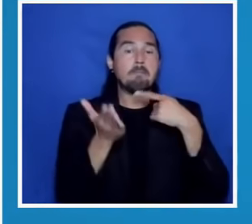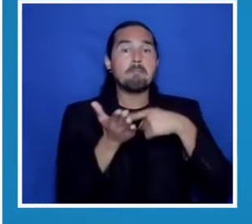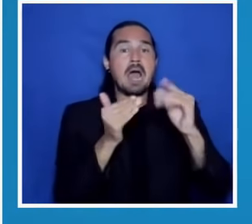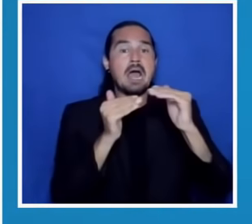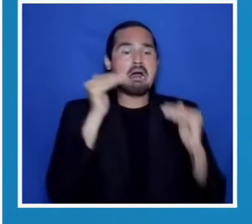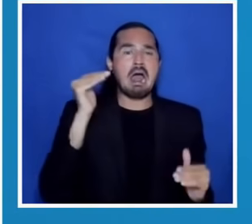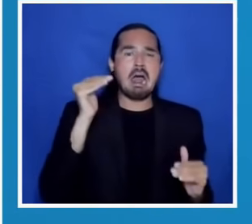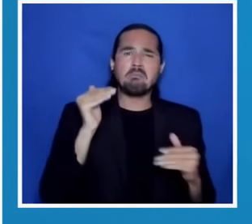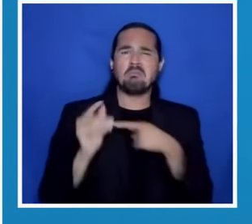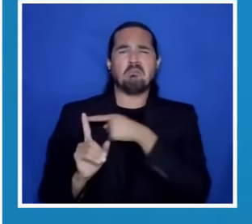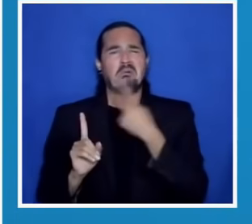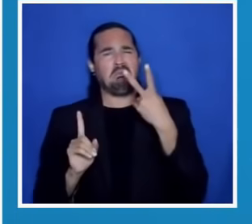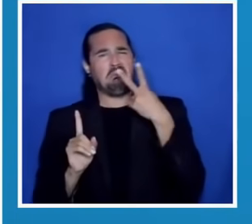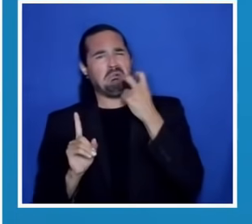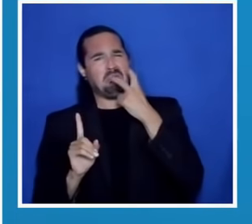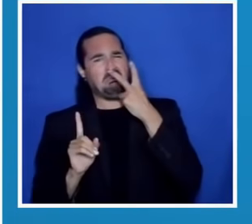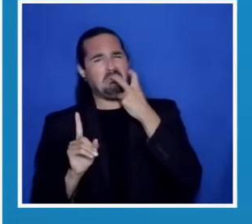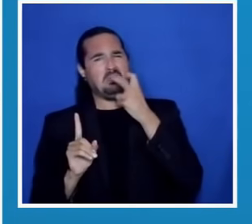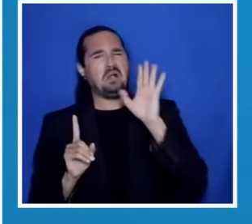too much about sexism.